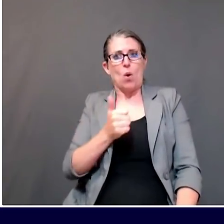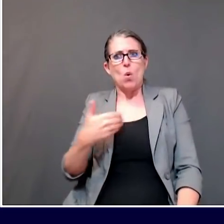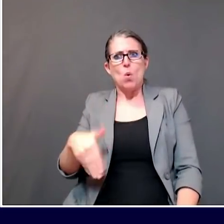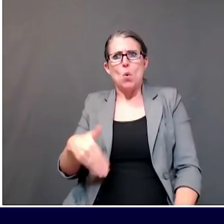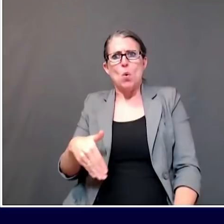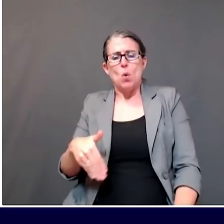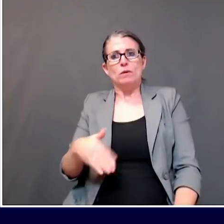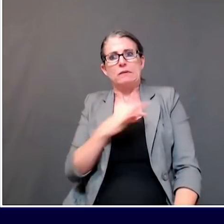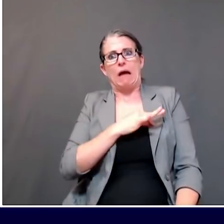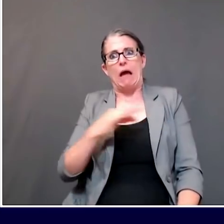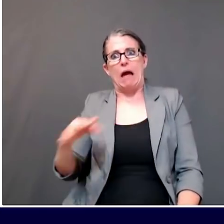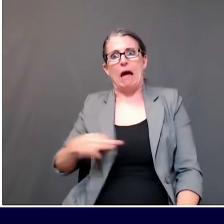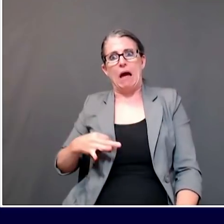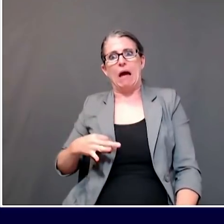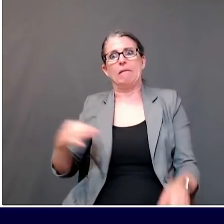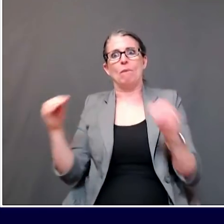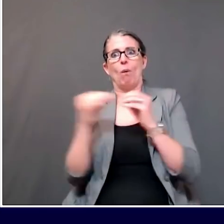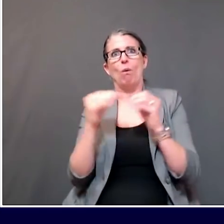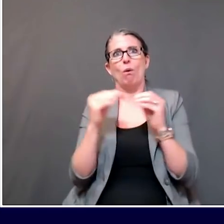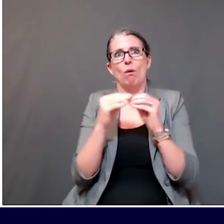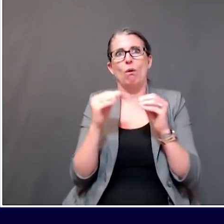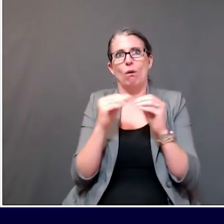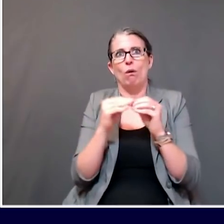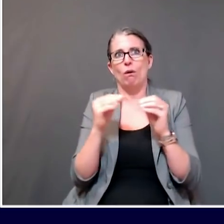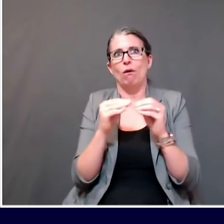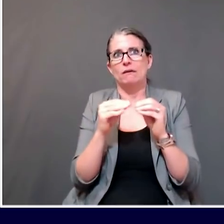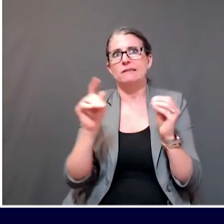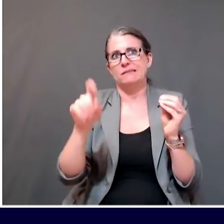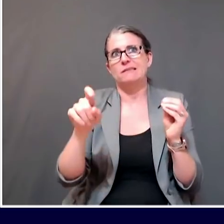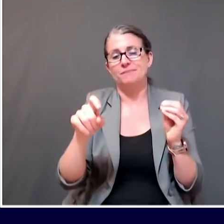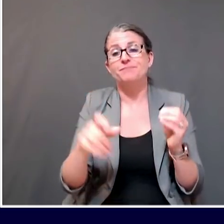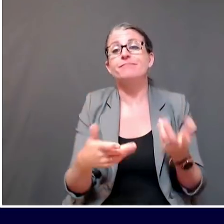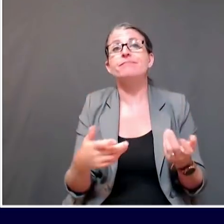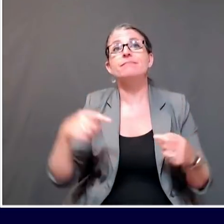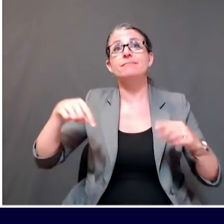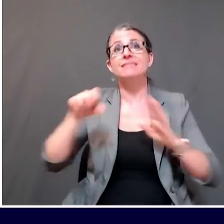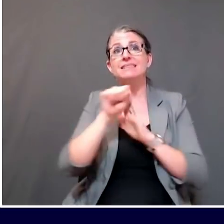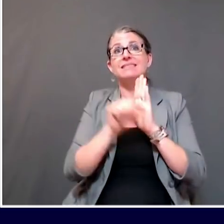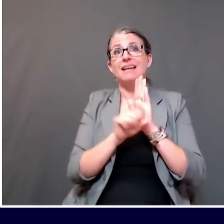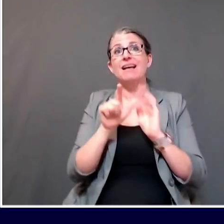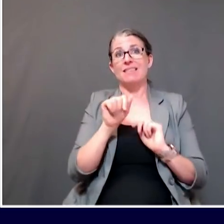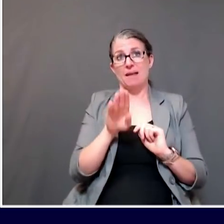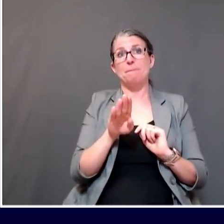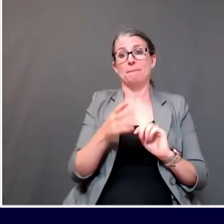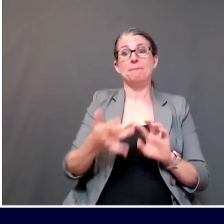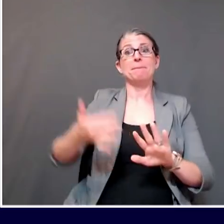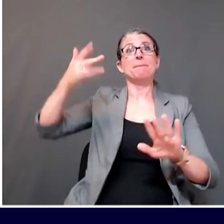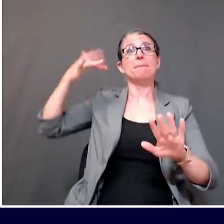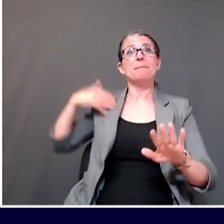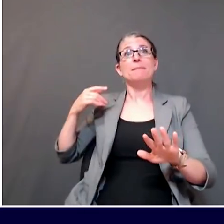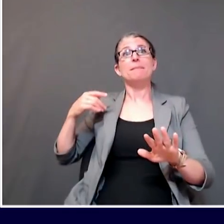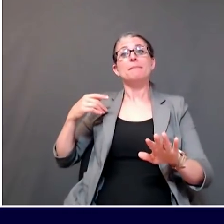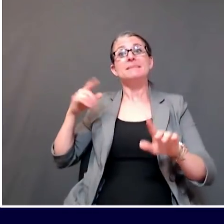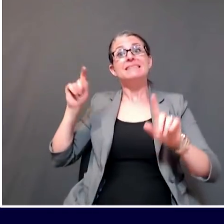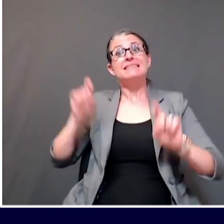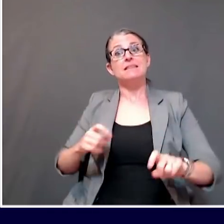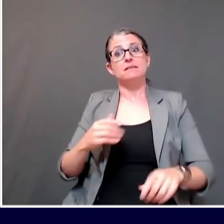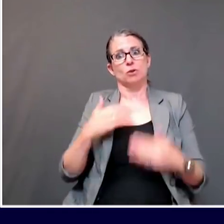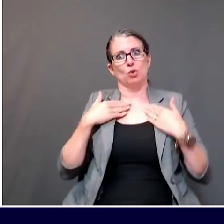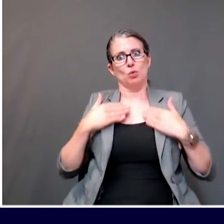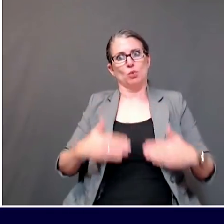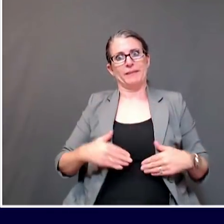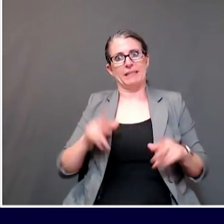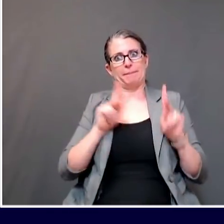human testing at our state lab very seriously, so that training component is really important. So we feel like we are getting